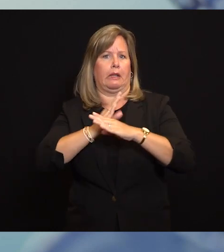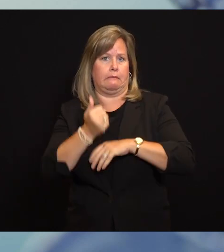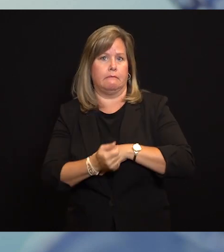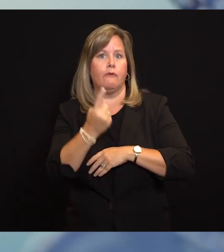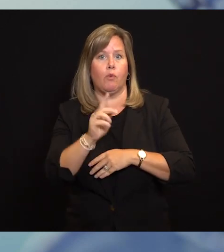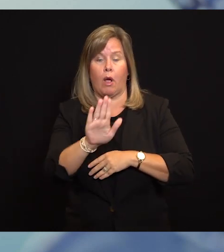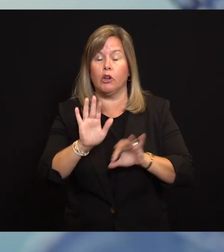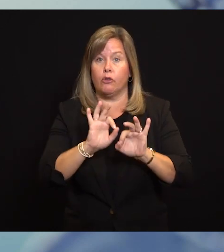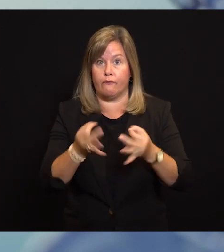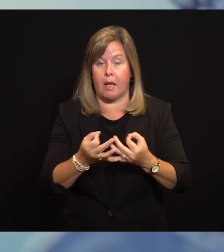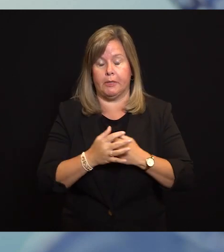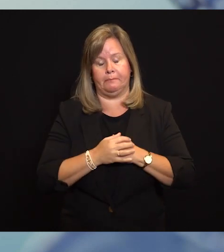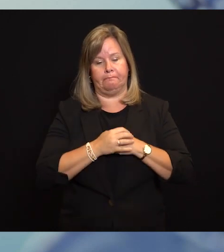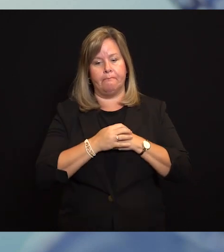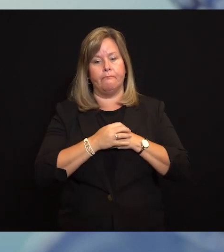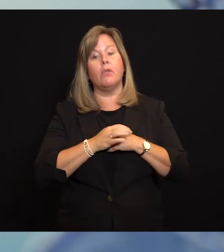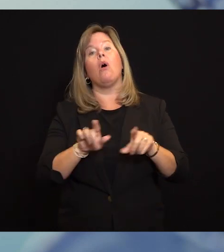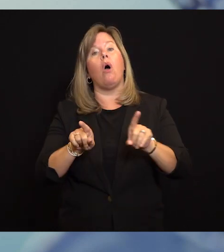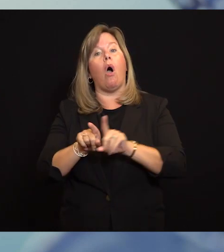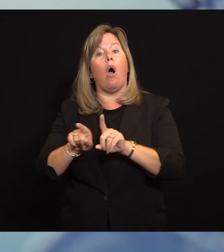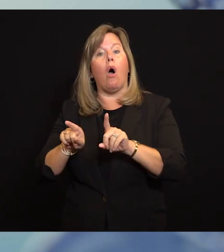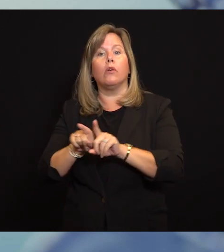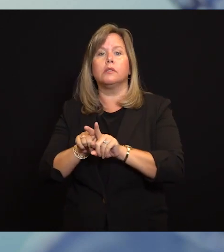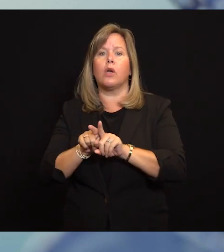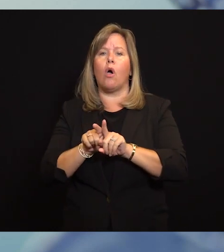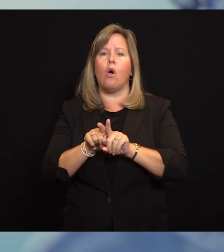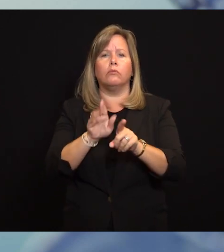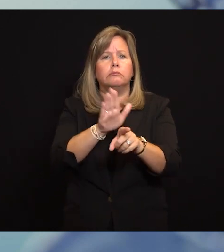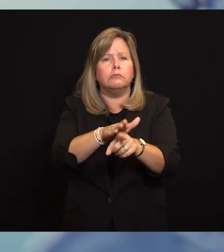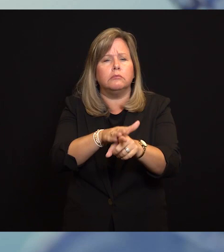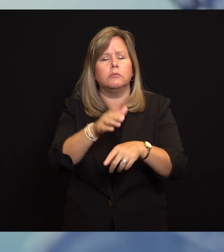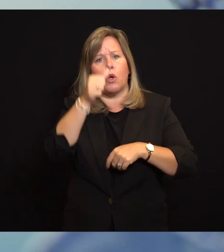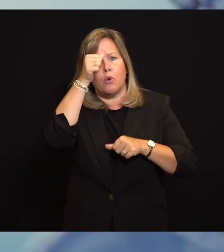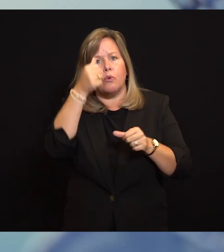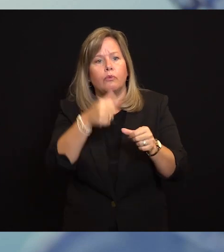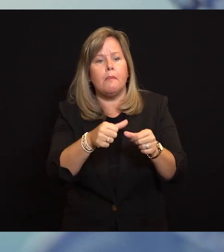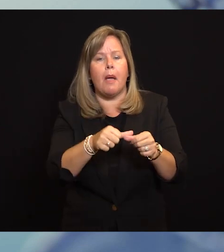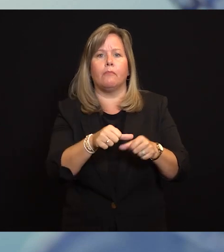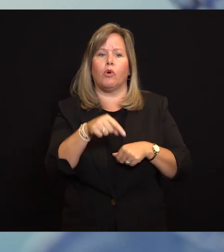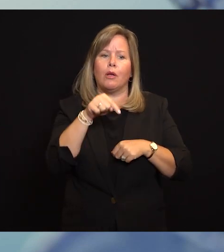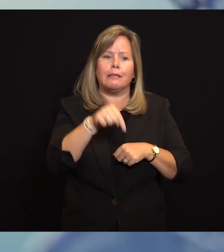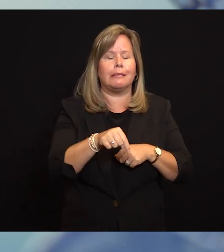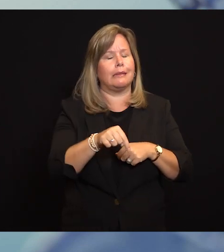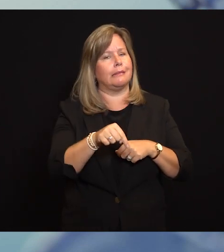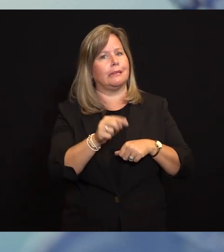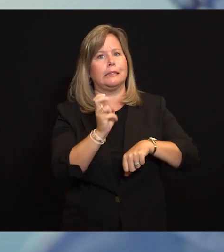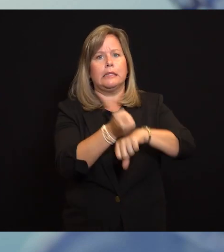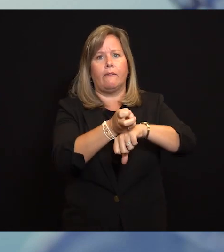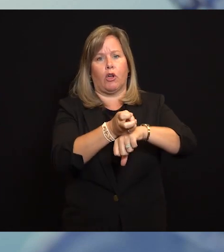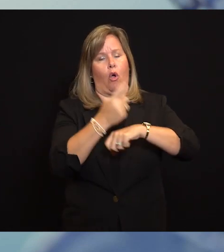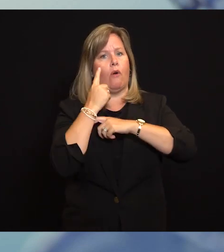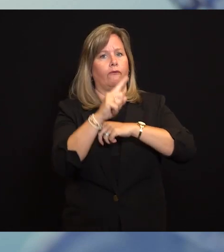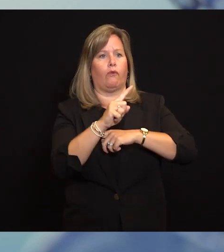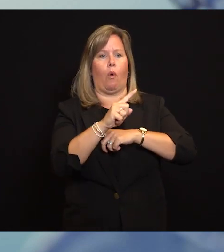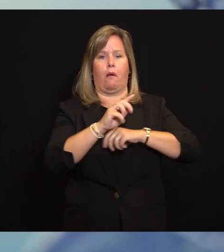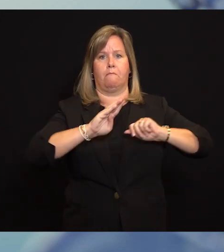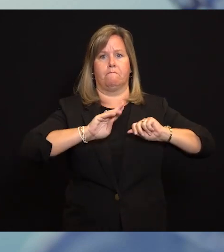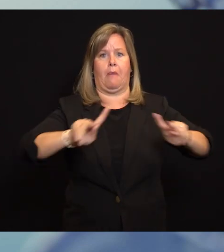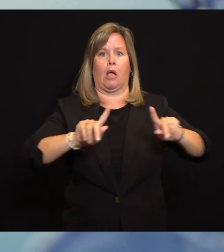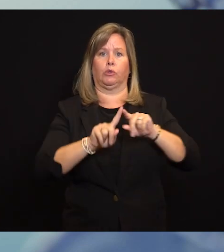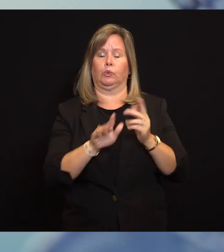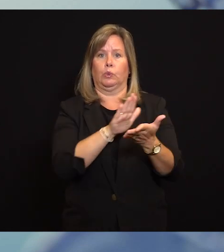you, everyone, that this is going to be a difficult lift for us going back to school. And it's going to be